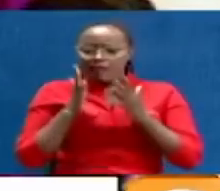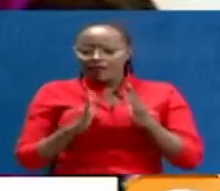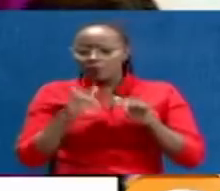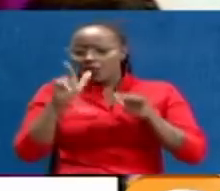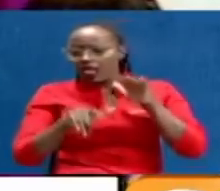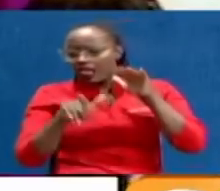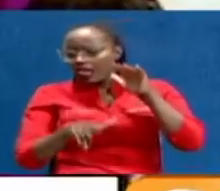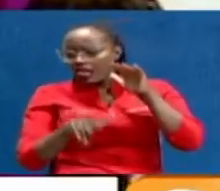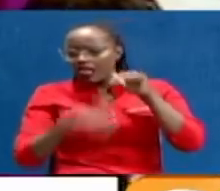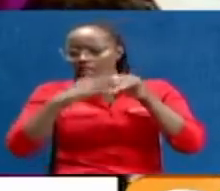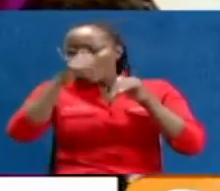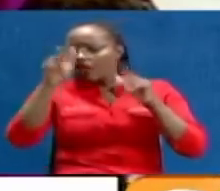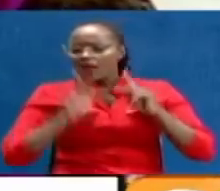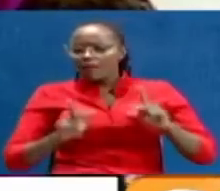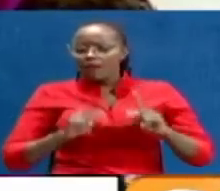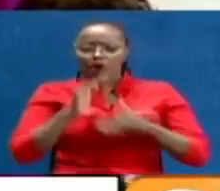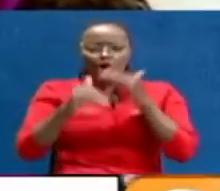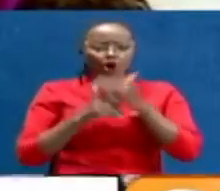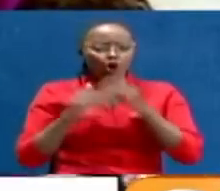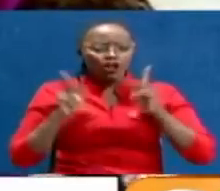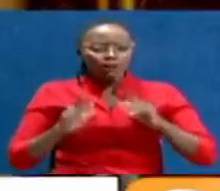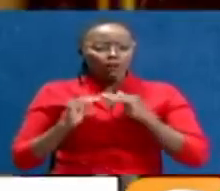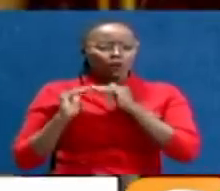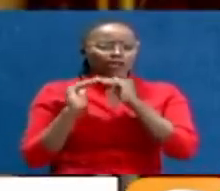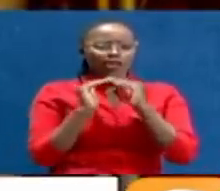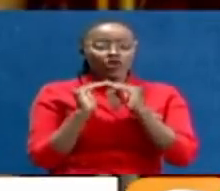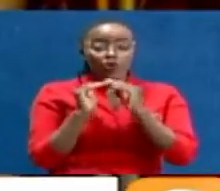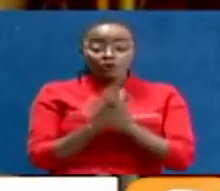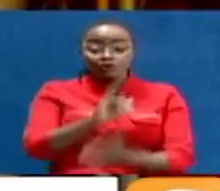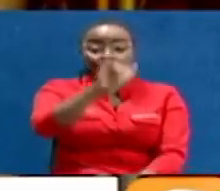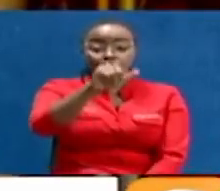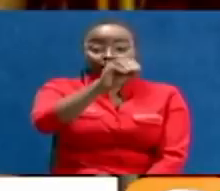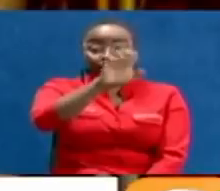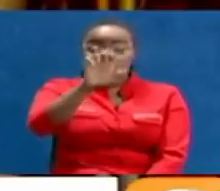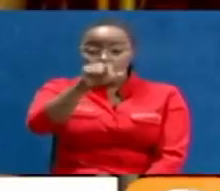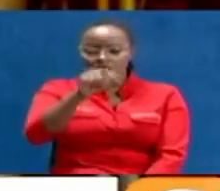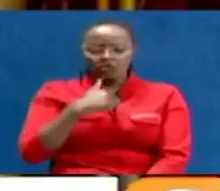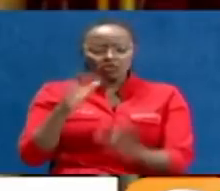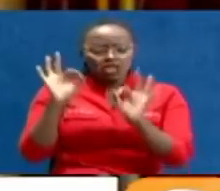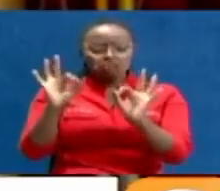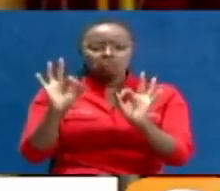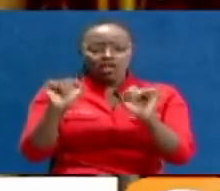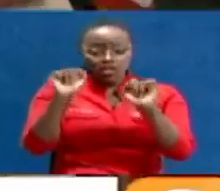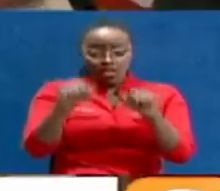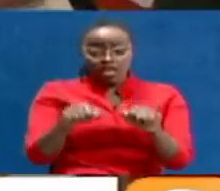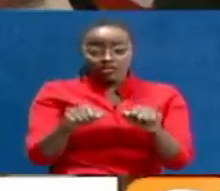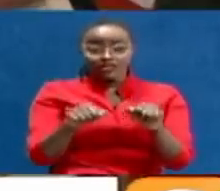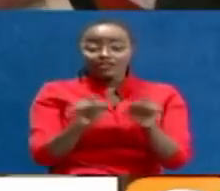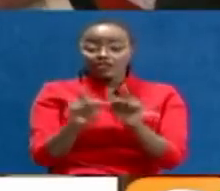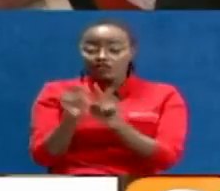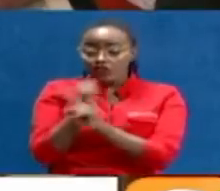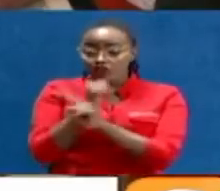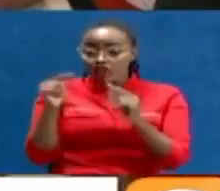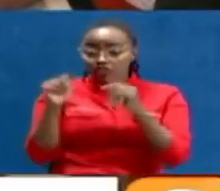lower than the other. Everybody was equal. Joe Nyaga, well built as he was, literally